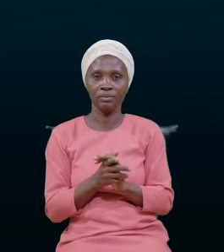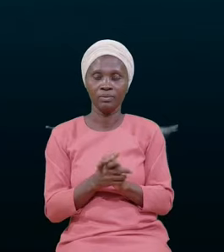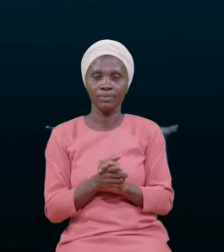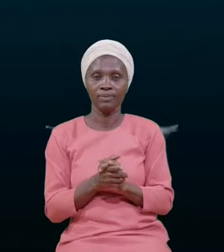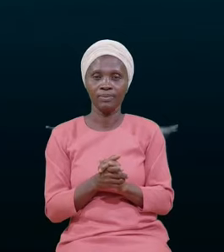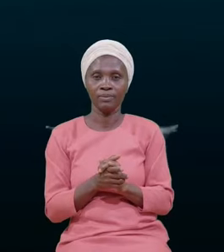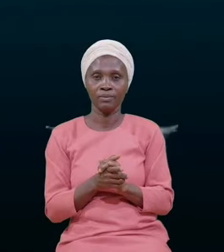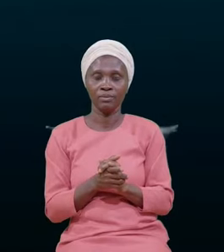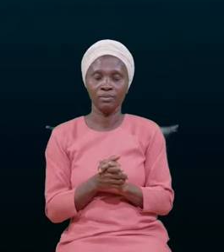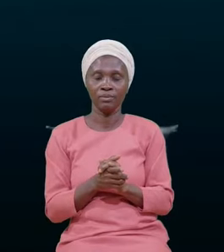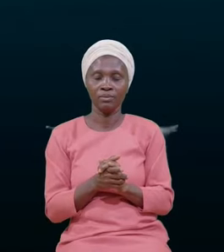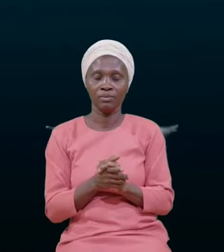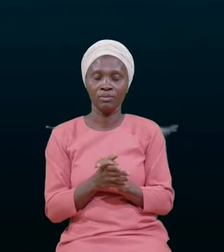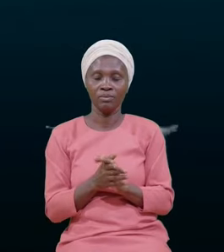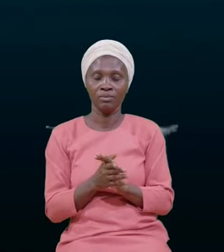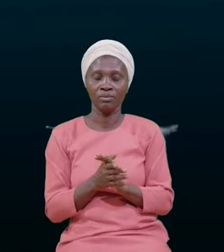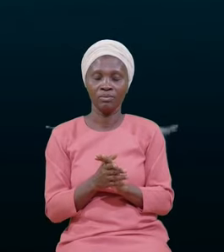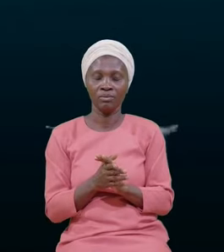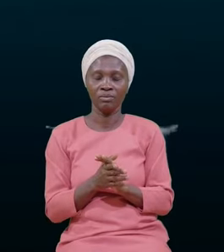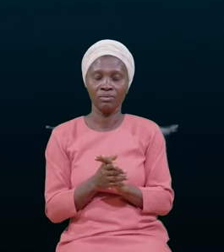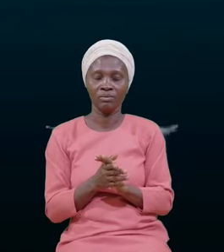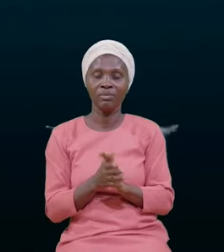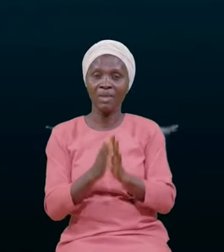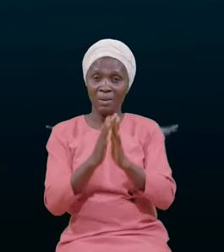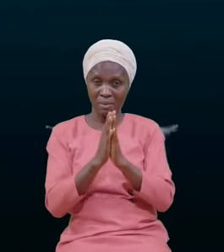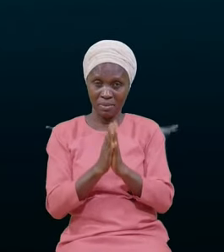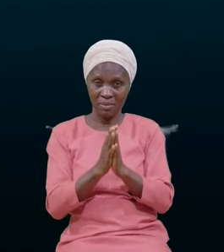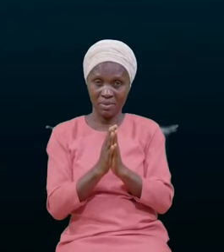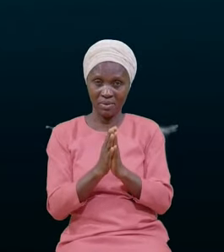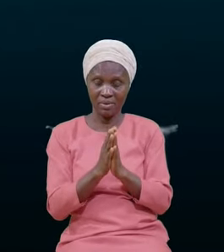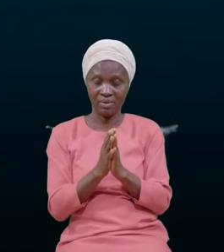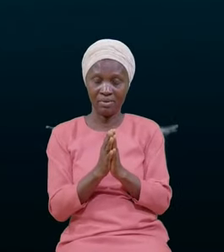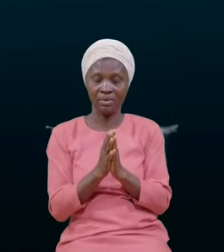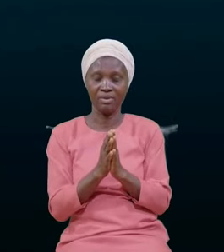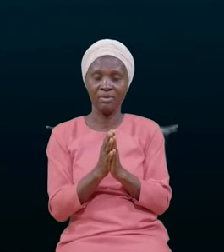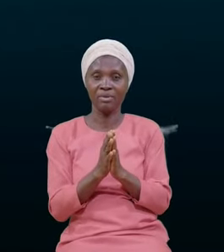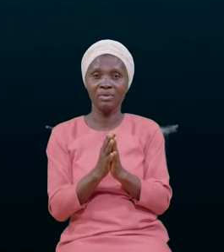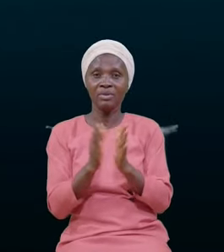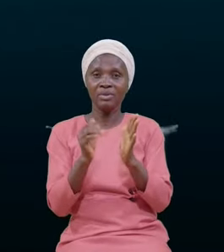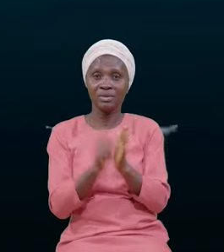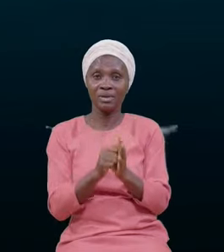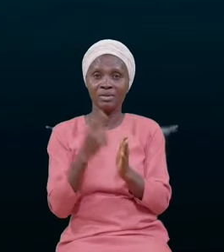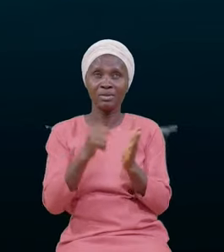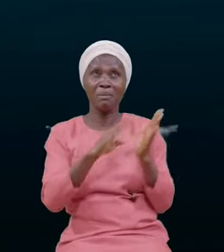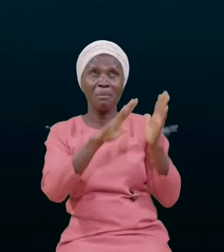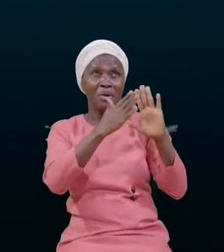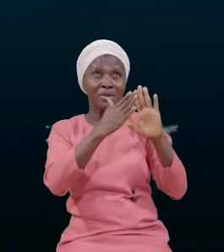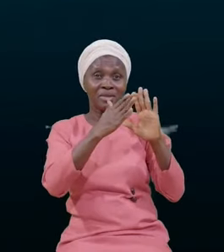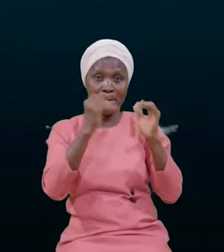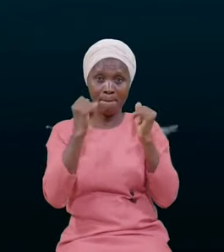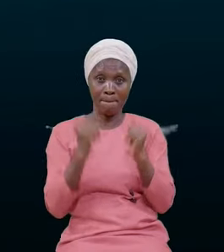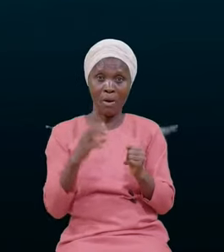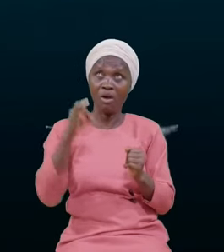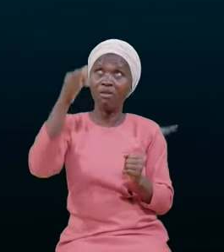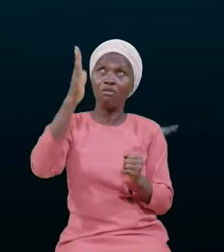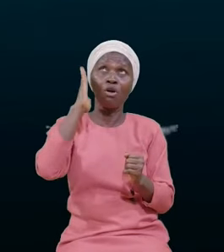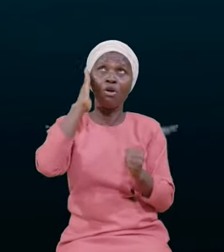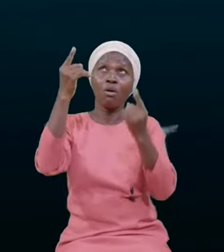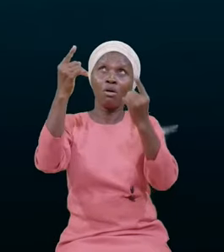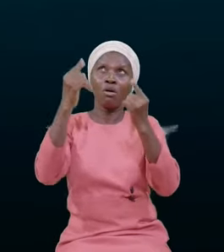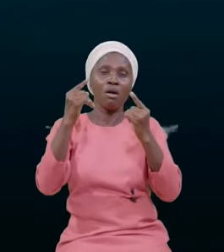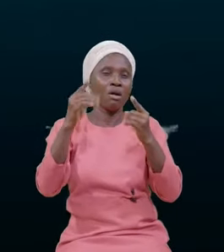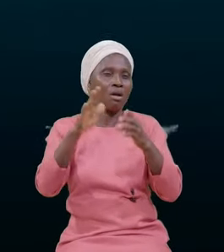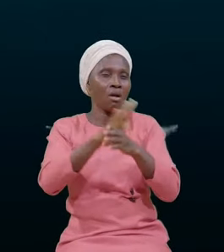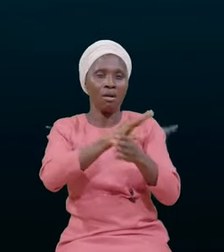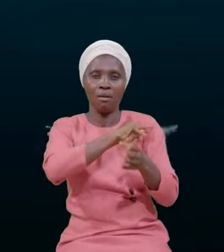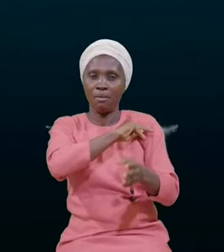morning let's pray that the Pres of God will be might right from the pulit